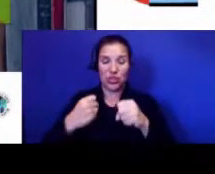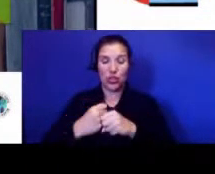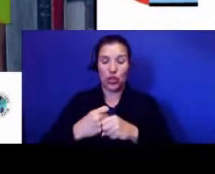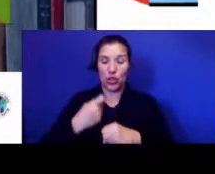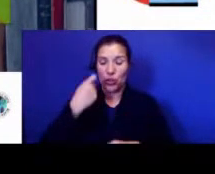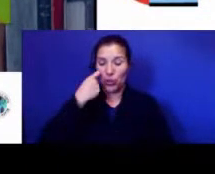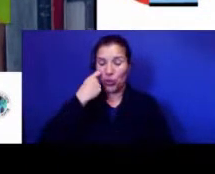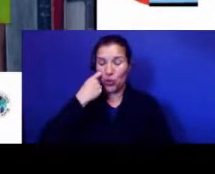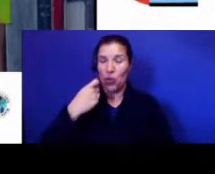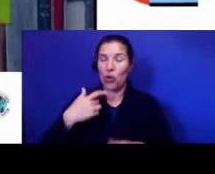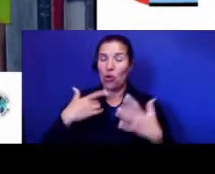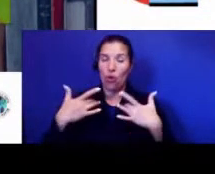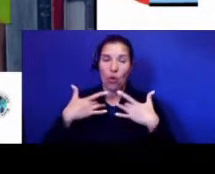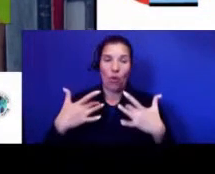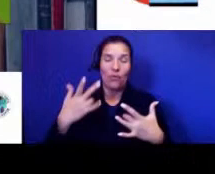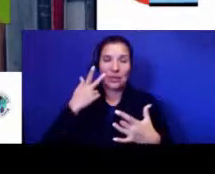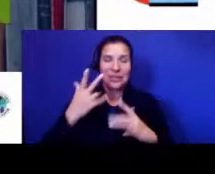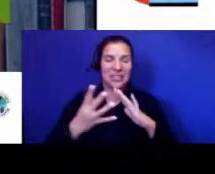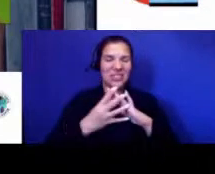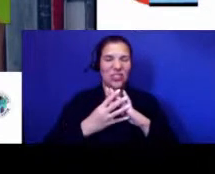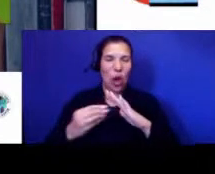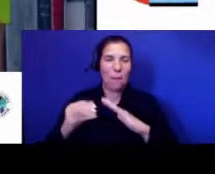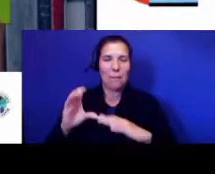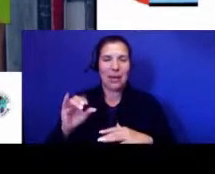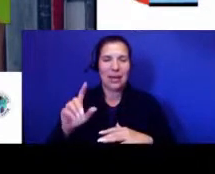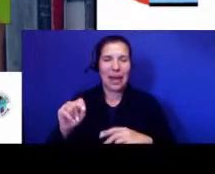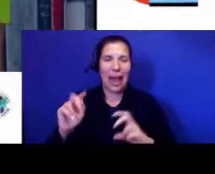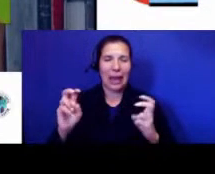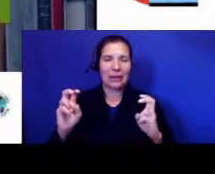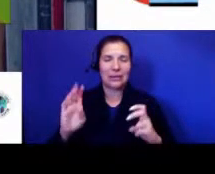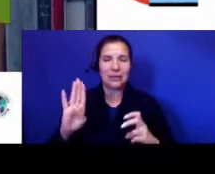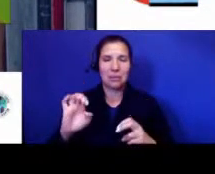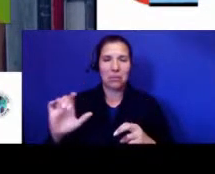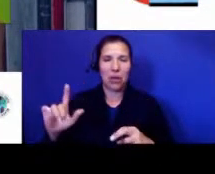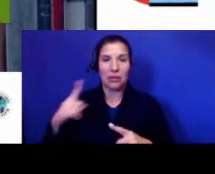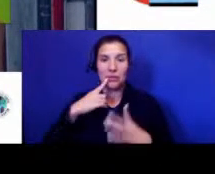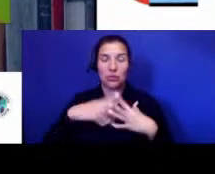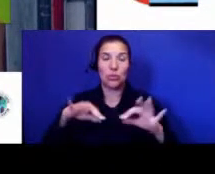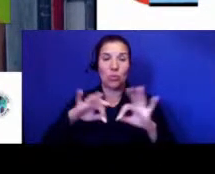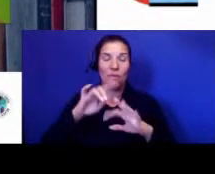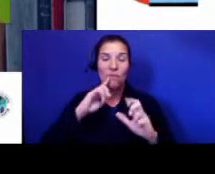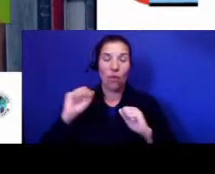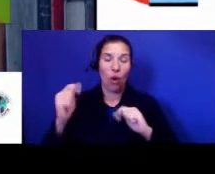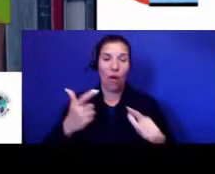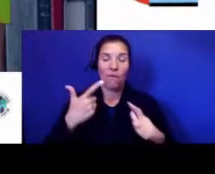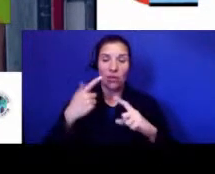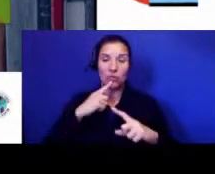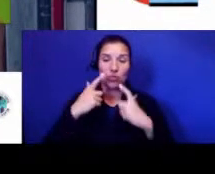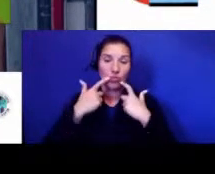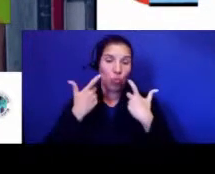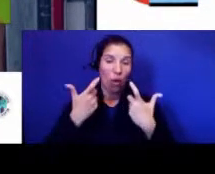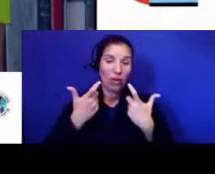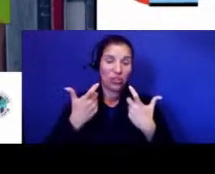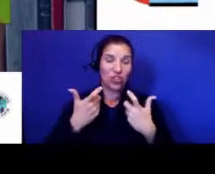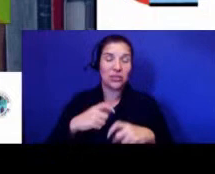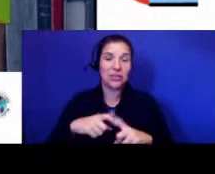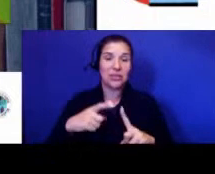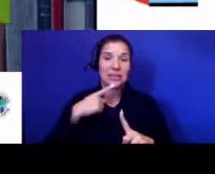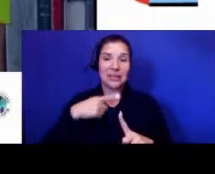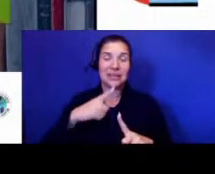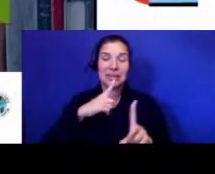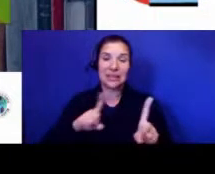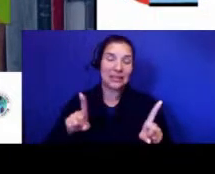bills that we're seeing are copycat bills. And this is why this is important for everyone who is watching. These are the